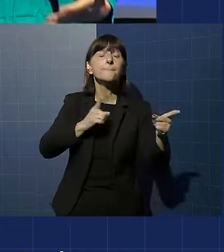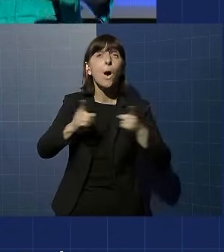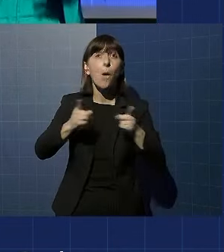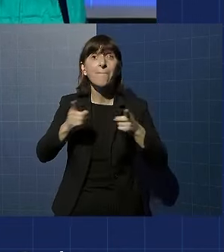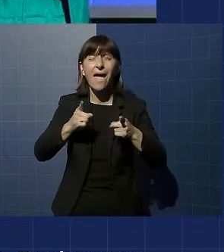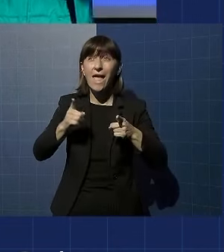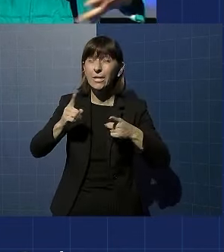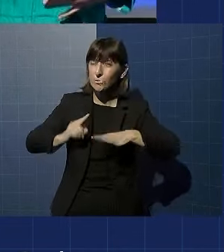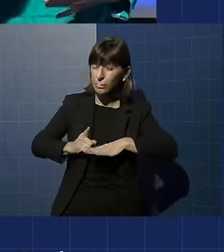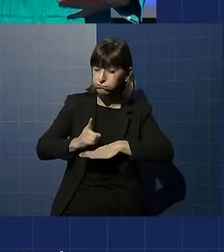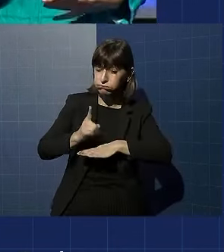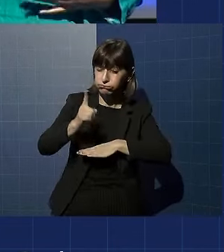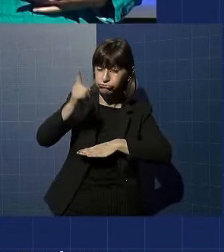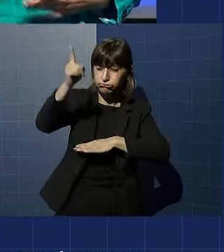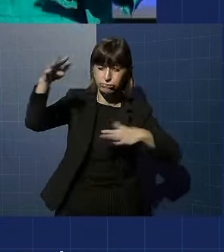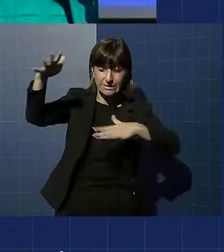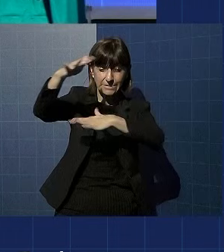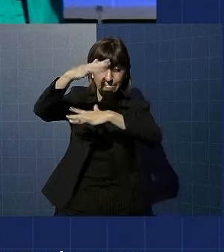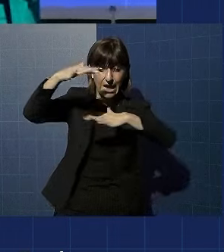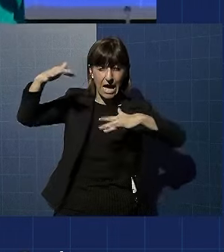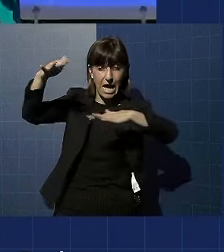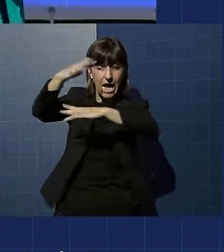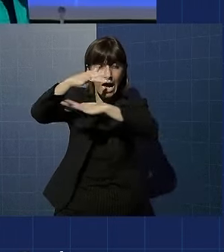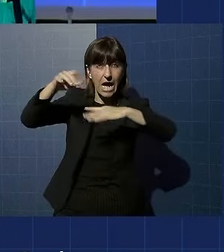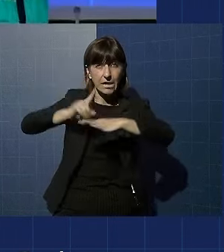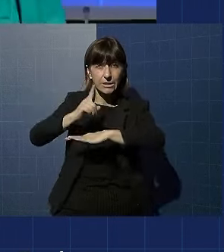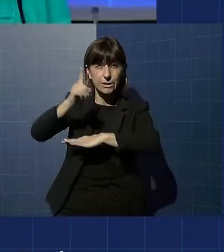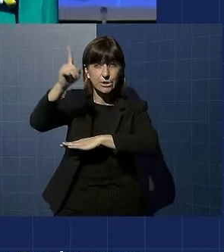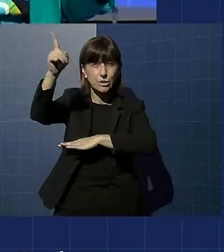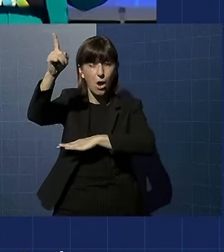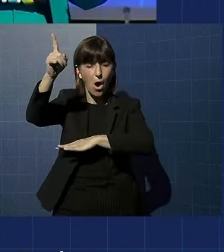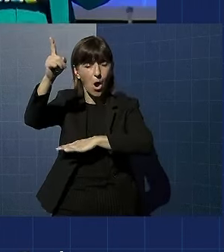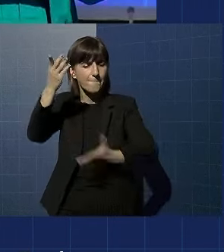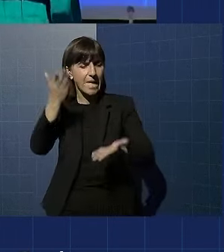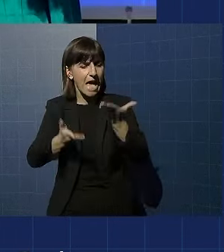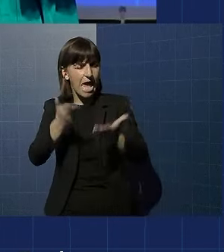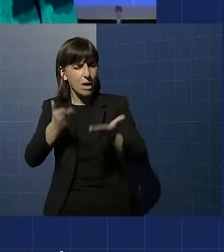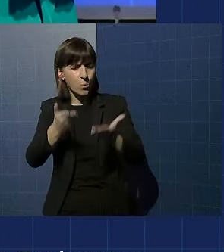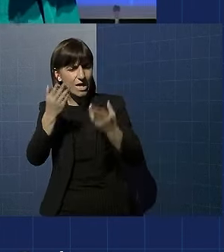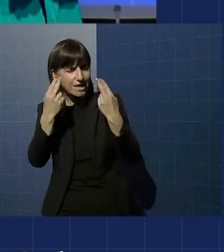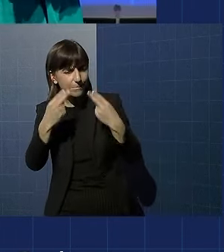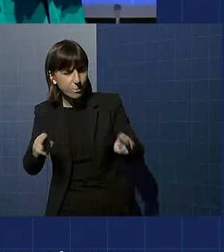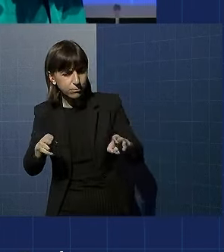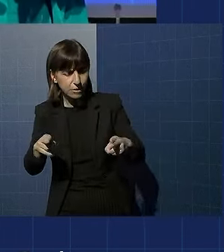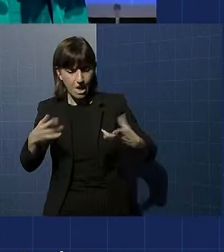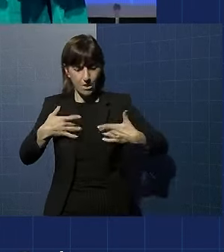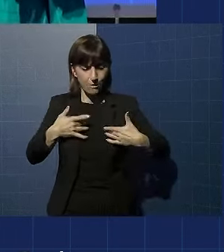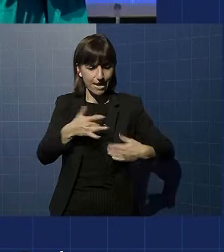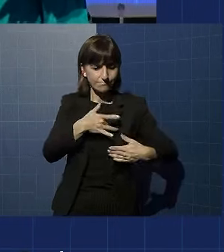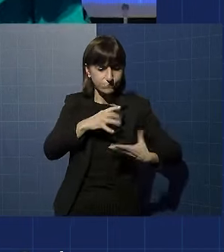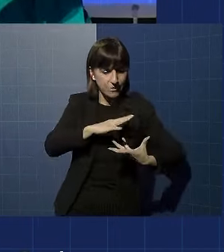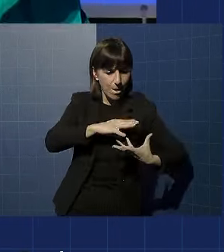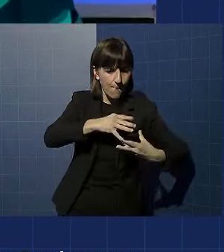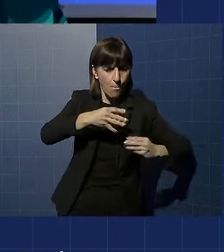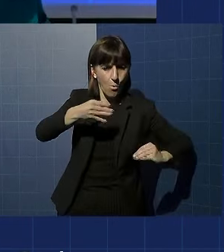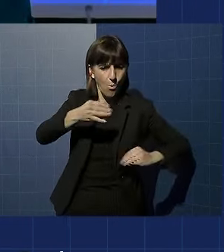bringing the fluids up, and we have the heart pumping the fluids around, and we have gravity pulling it down. There's a good balance between that.